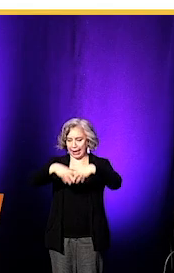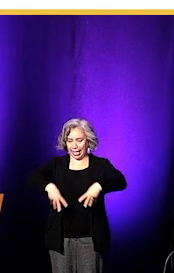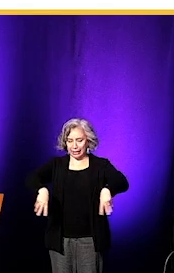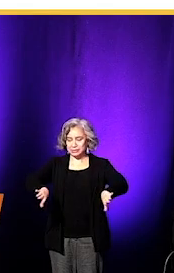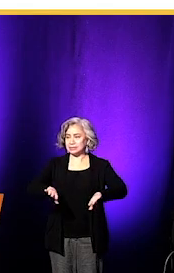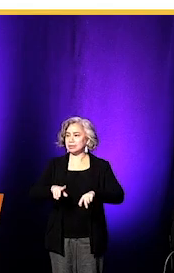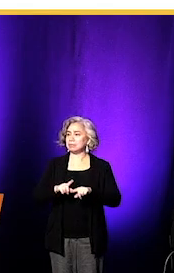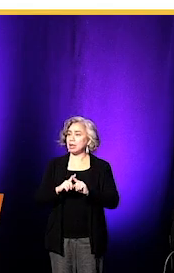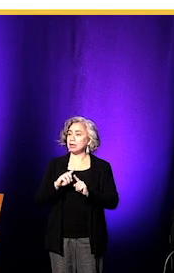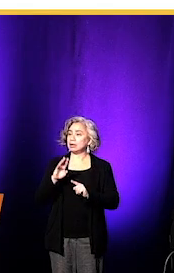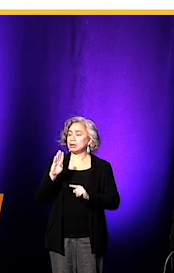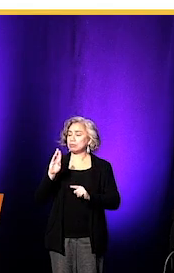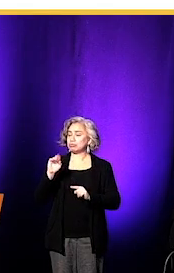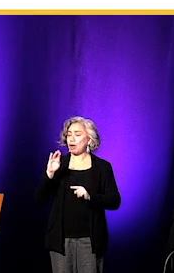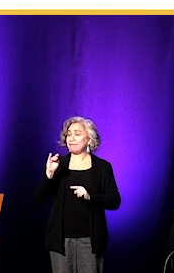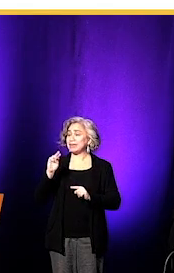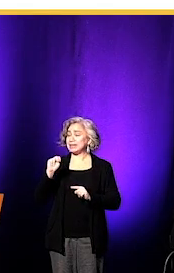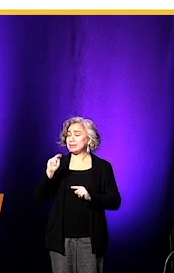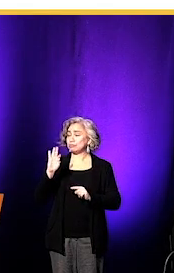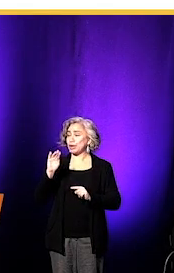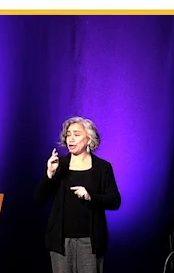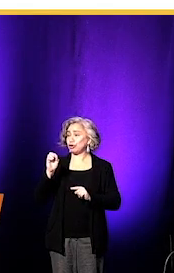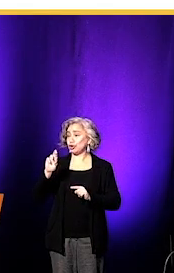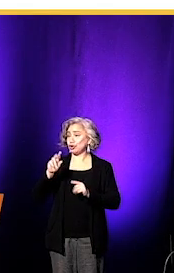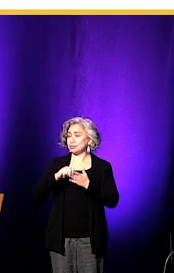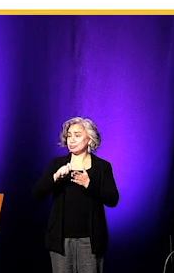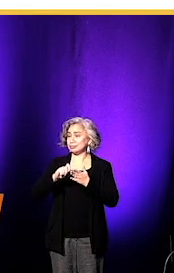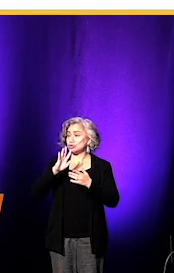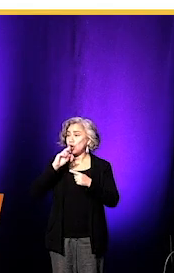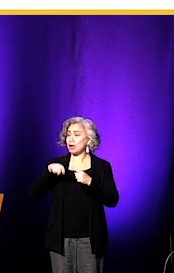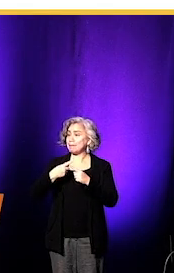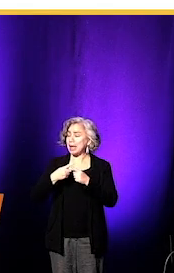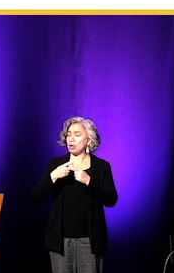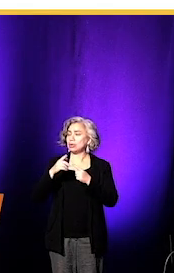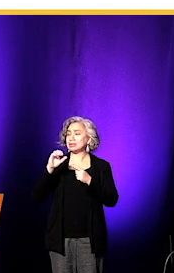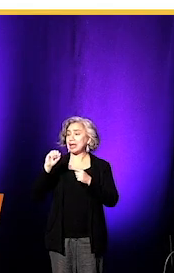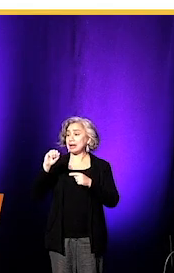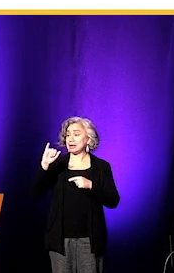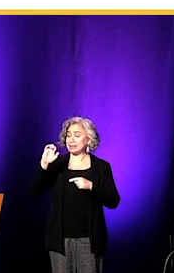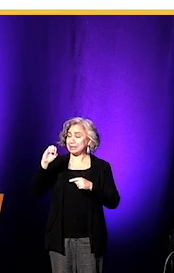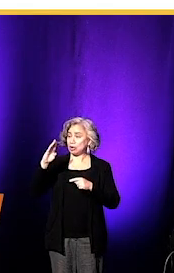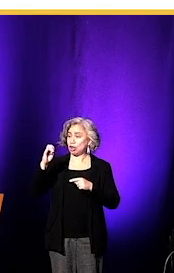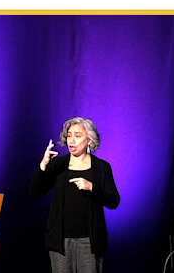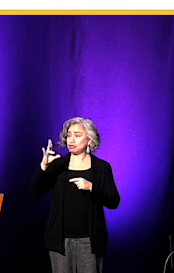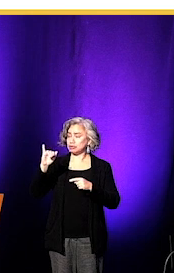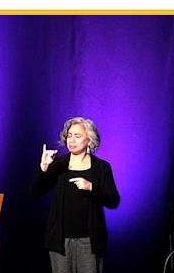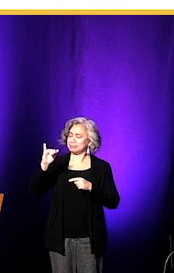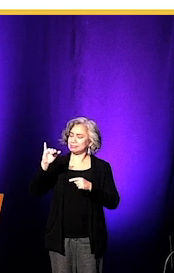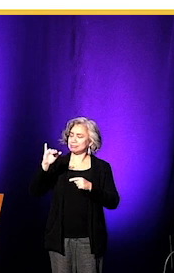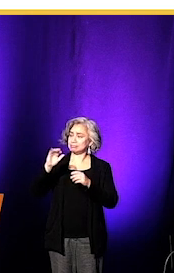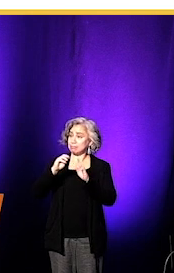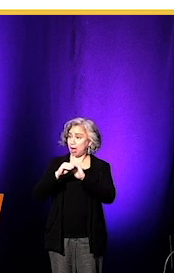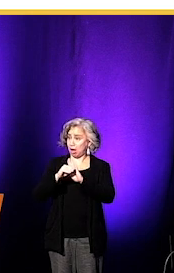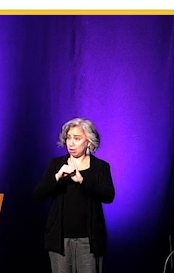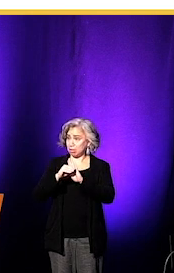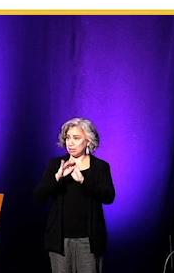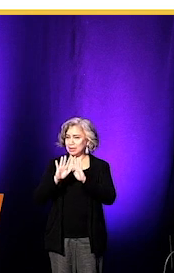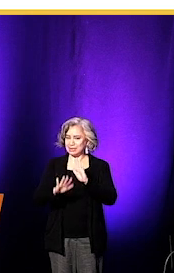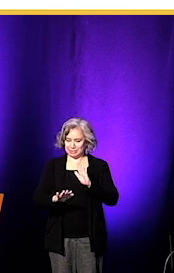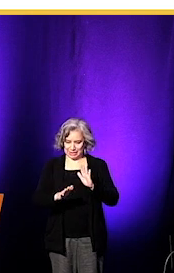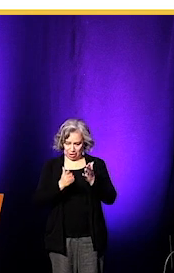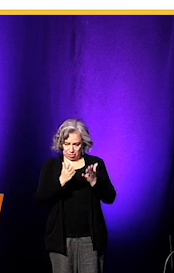Bronfenbrenner's ecological model of the environment was concerned with how a person's development is influenced by the